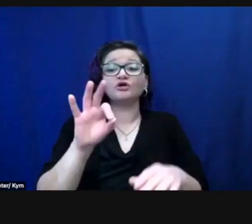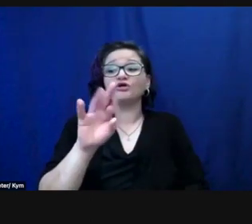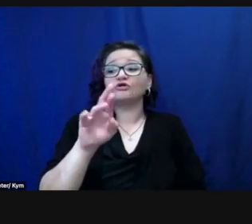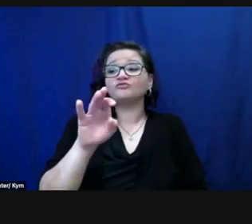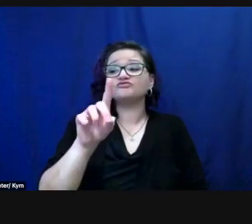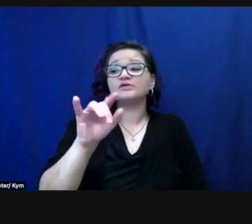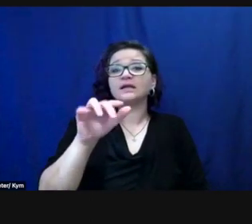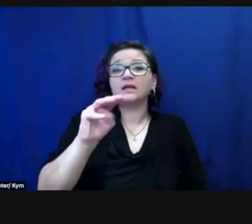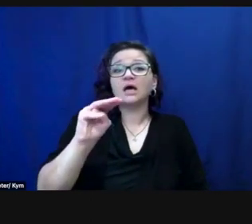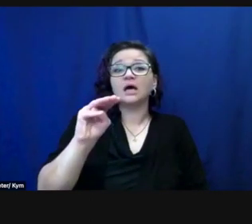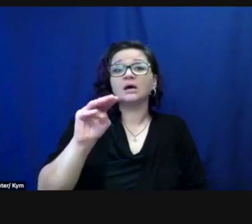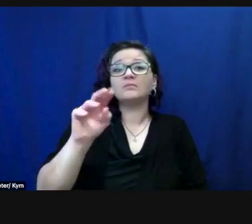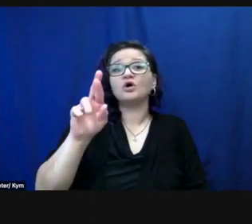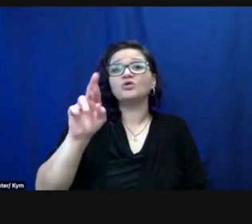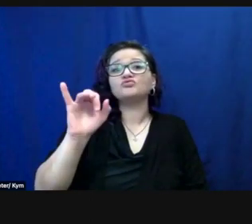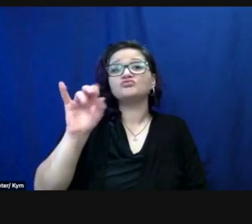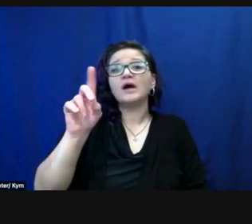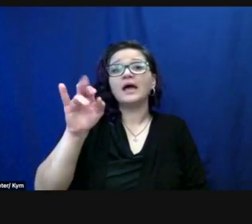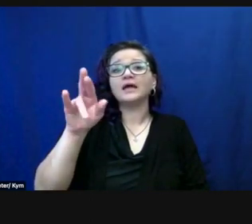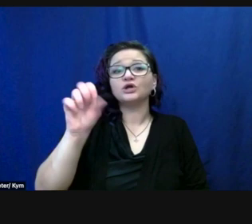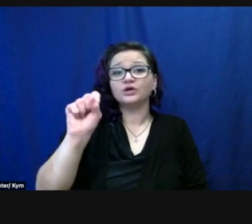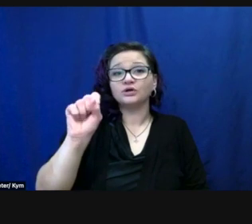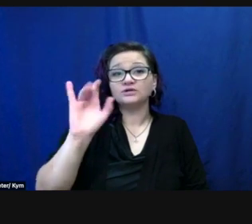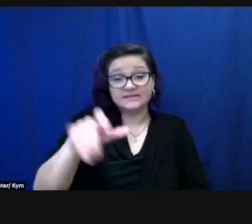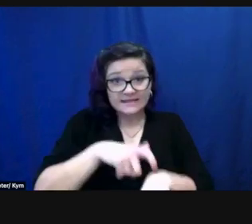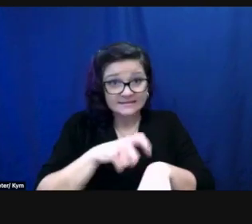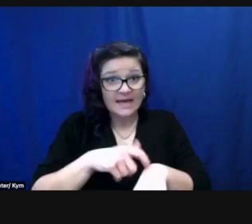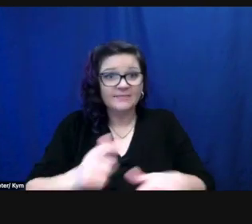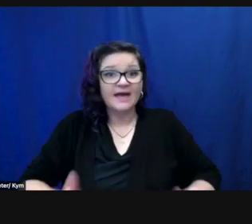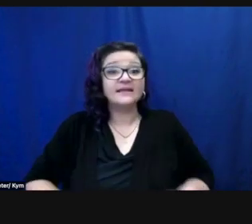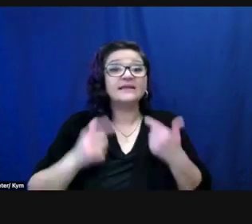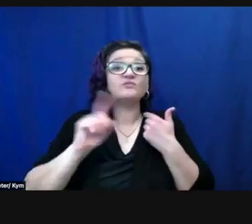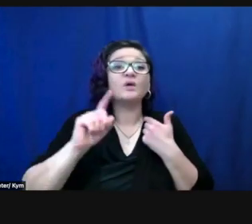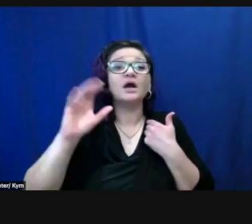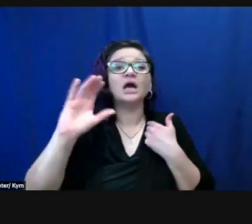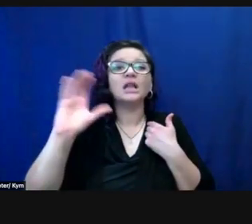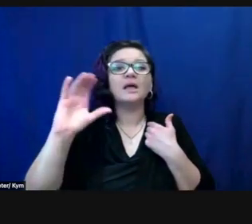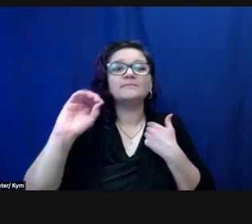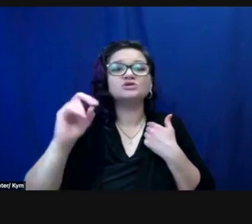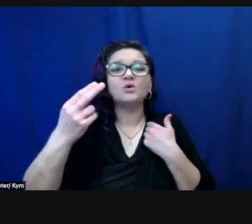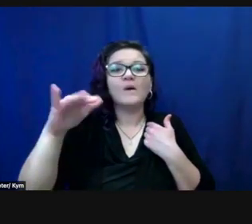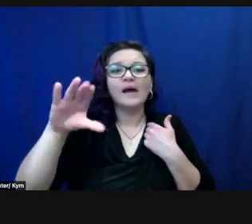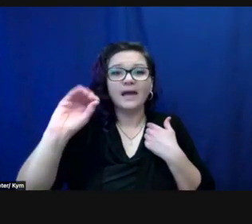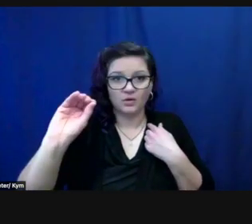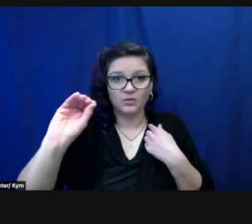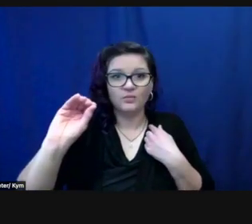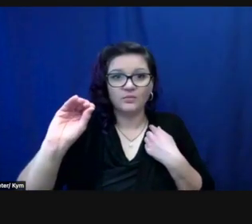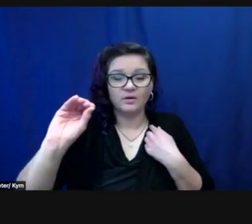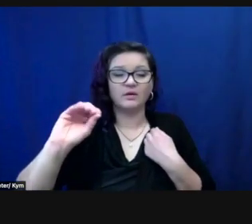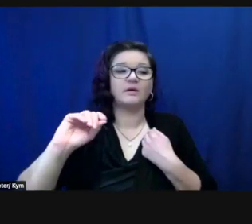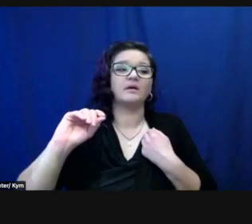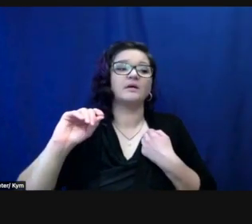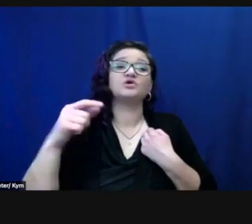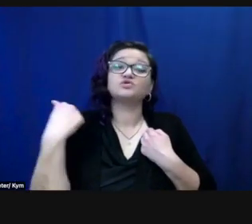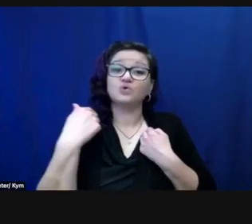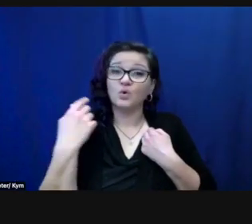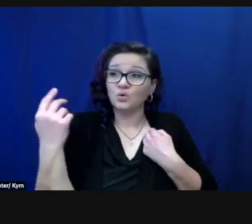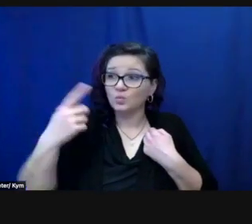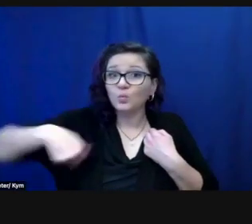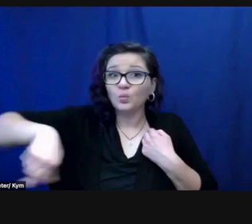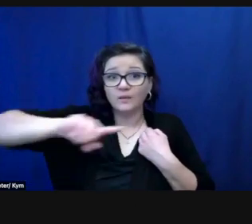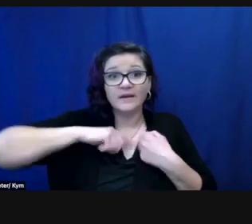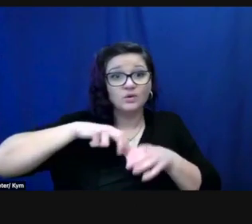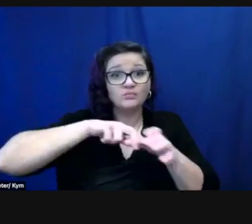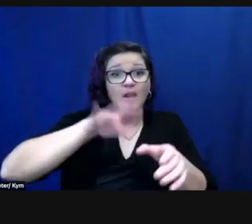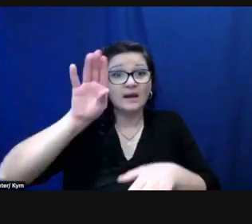And we would take up, I lived at this time in Columbus, Ohio. And we would take buses and we